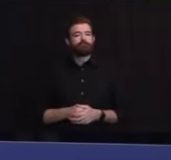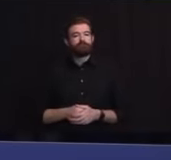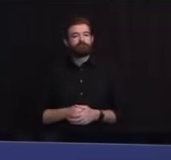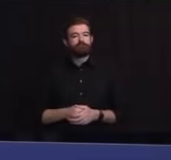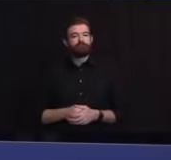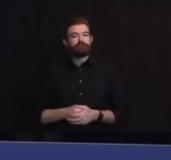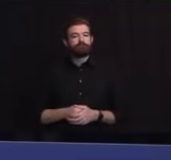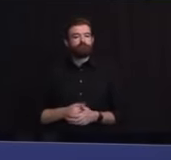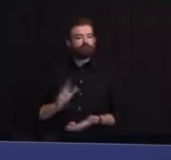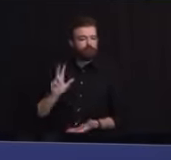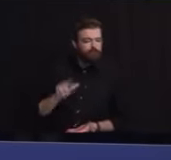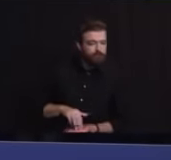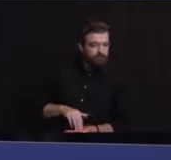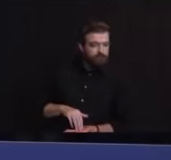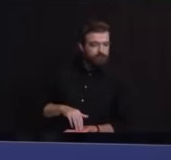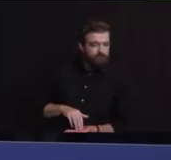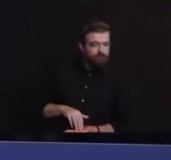Jersey.